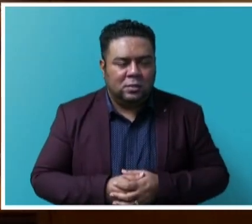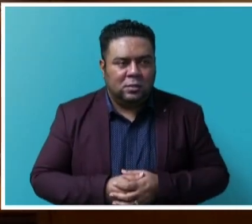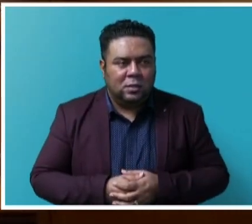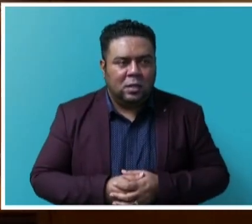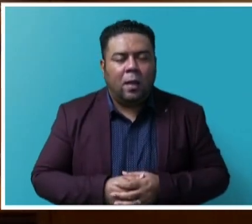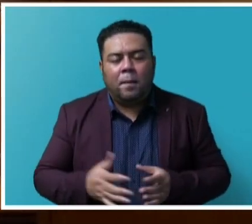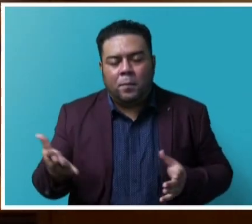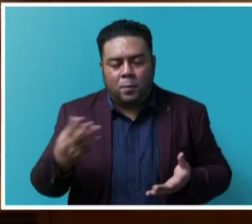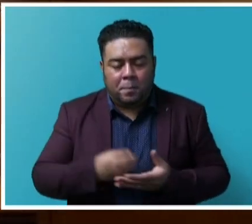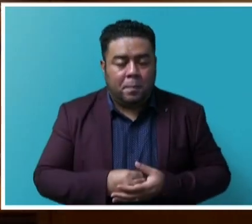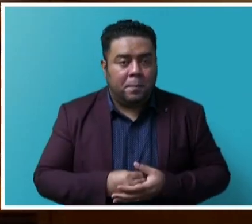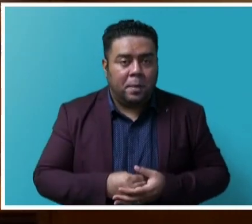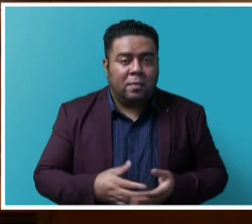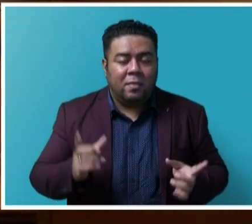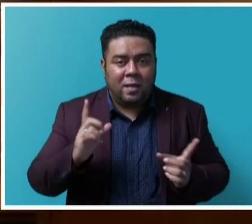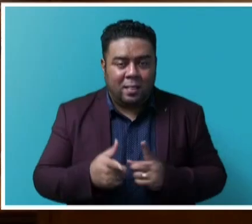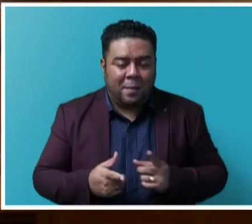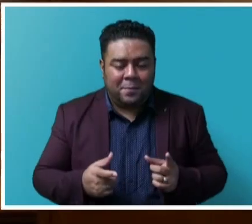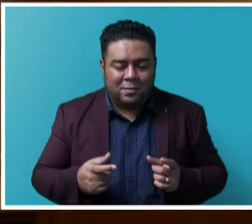brought about by the climate crisis.